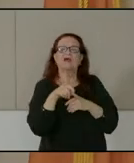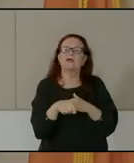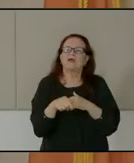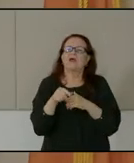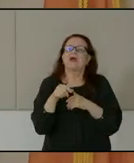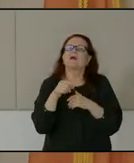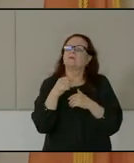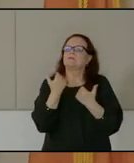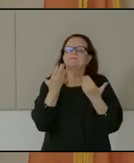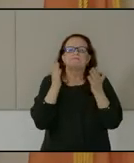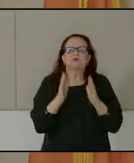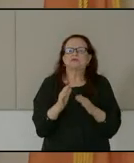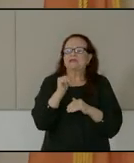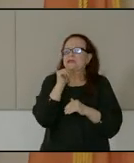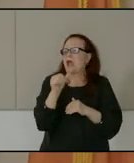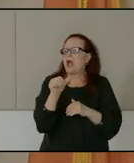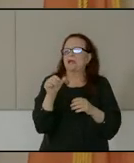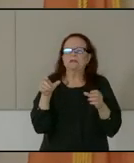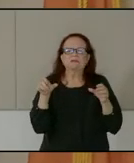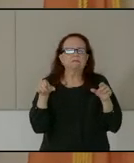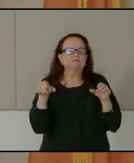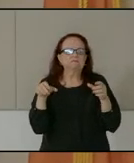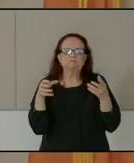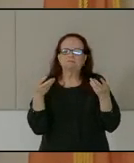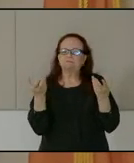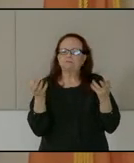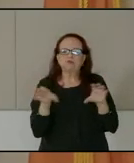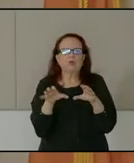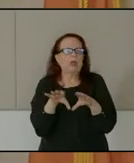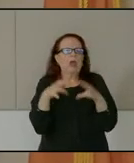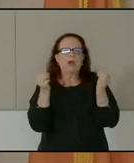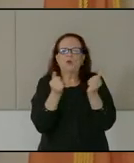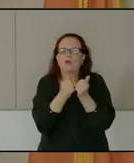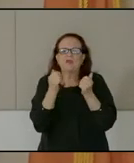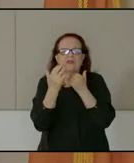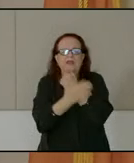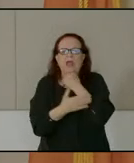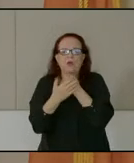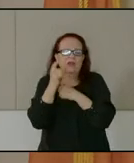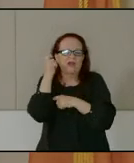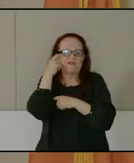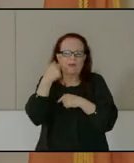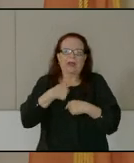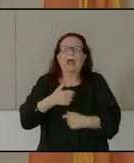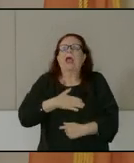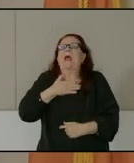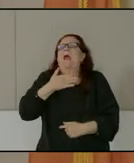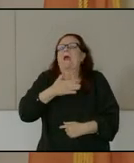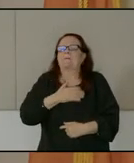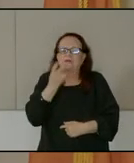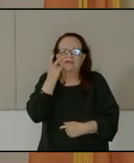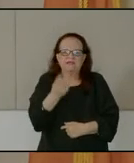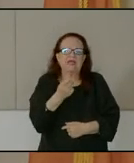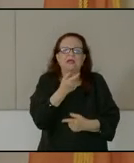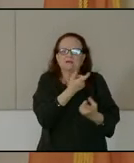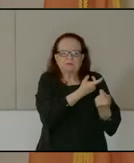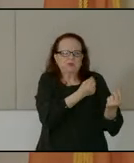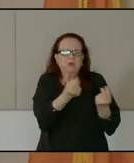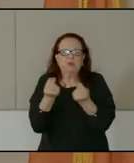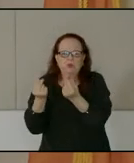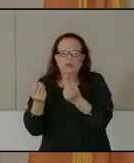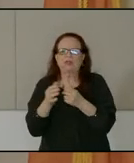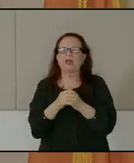too much with county government, I was really happy to see that. And I see some of those folks here today as